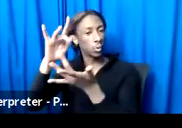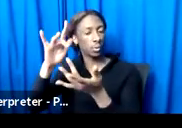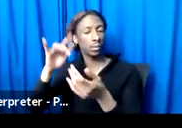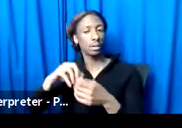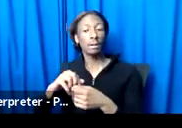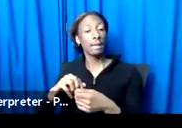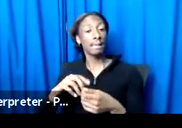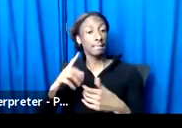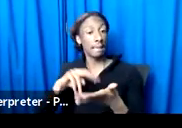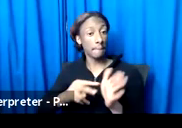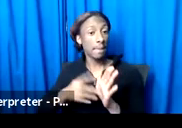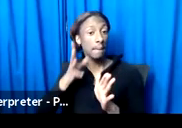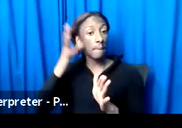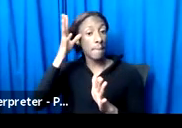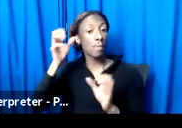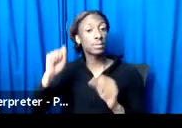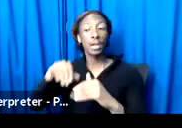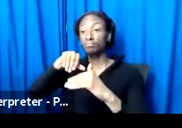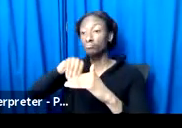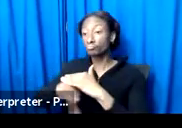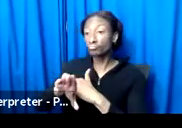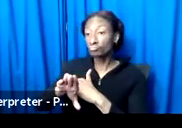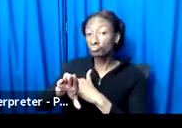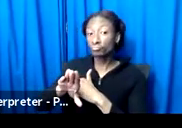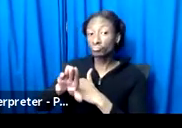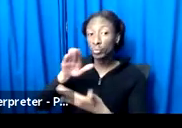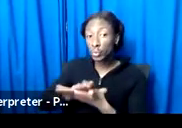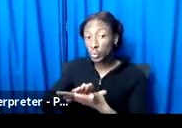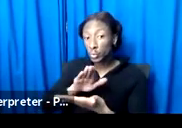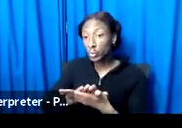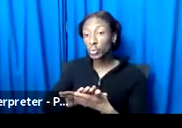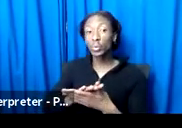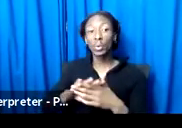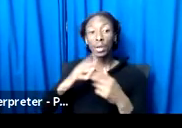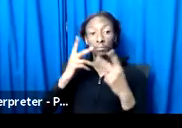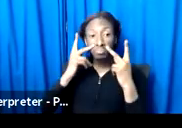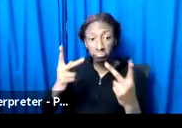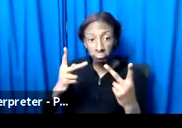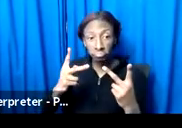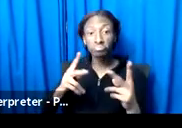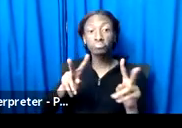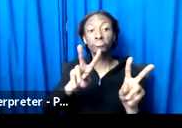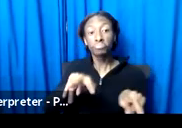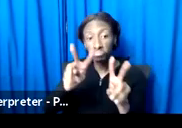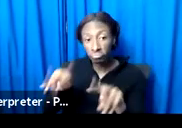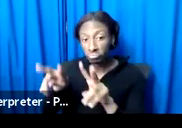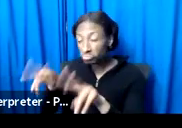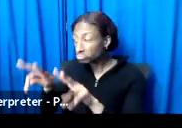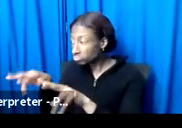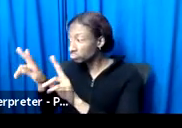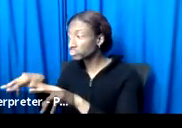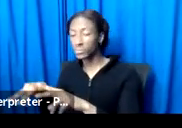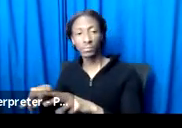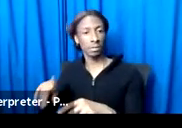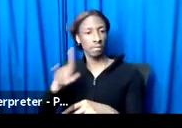an opportunity to come into the school and visually see the changes that schools are making to accommodate